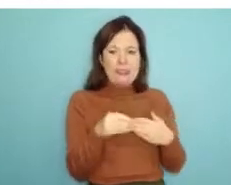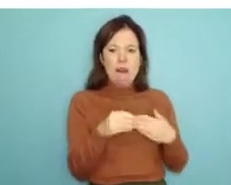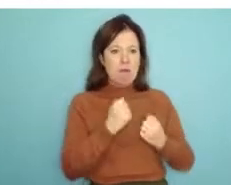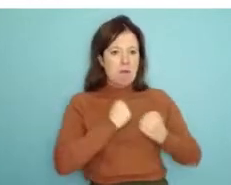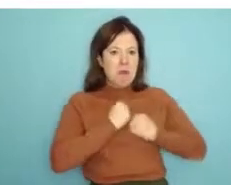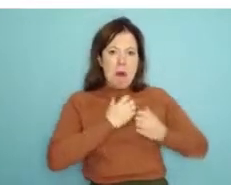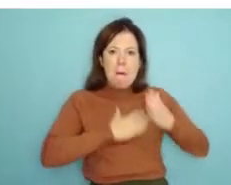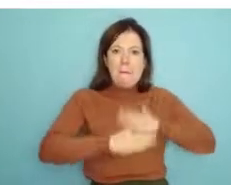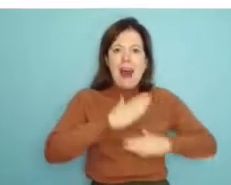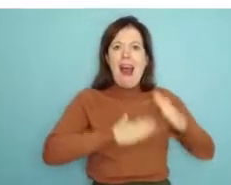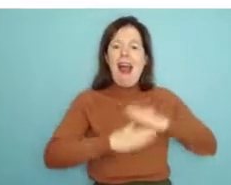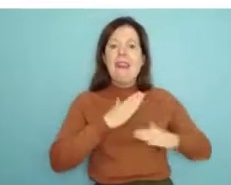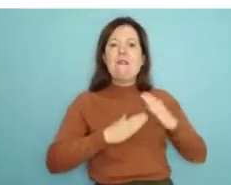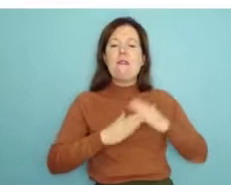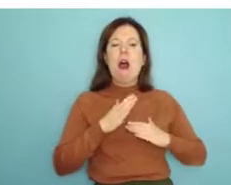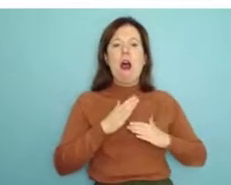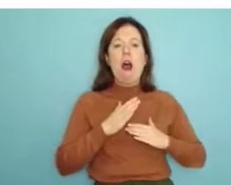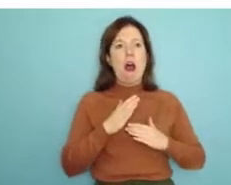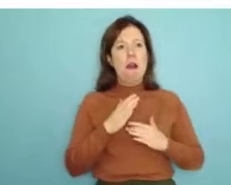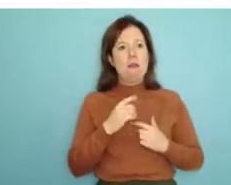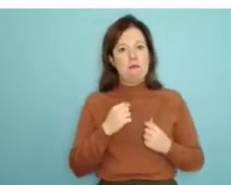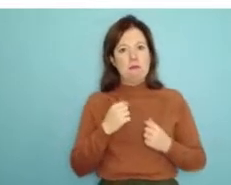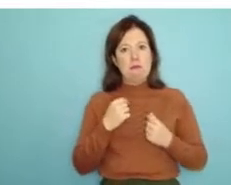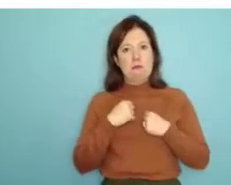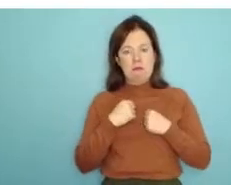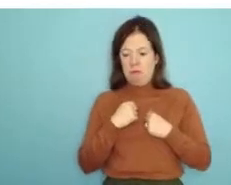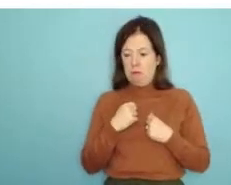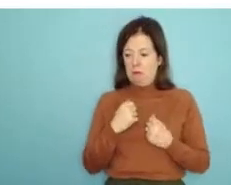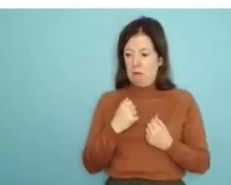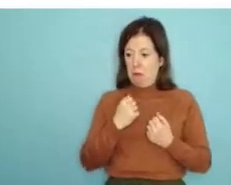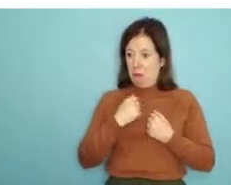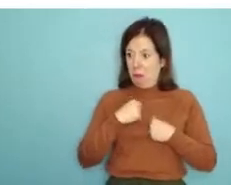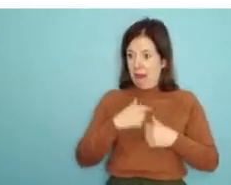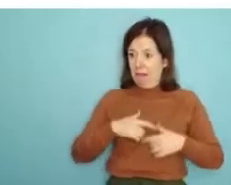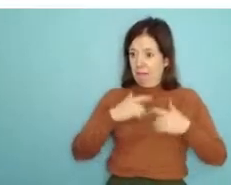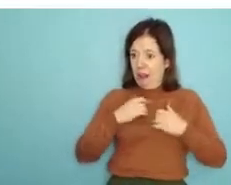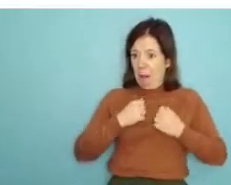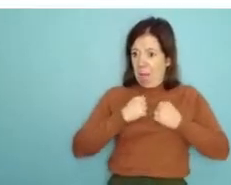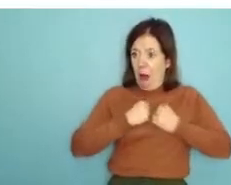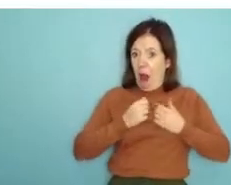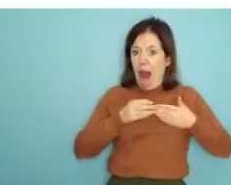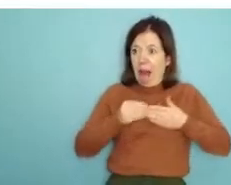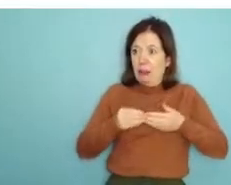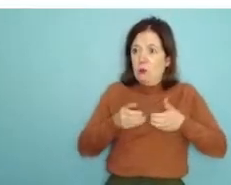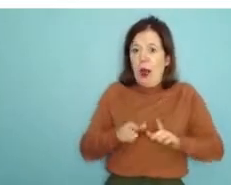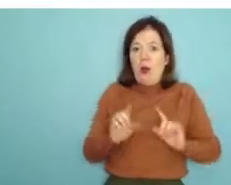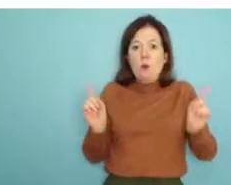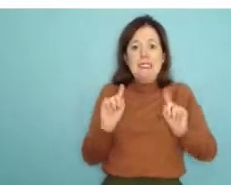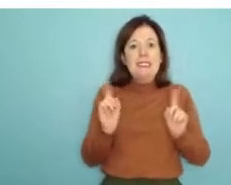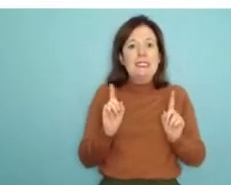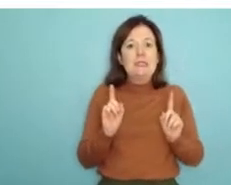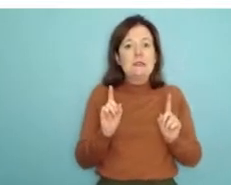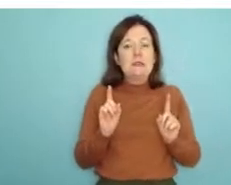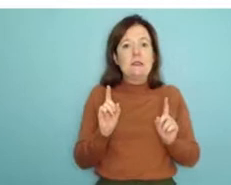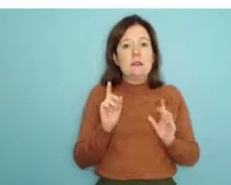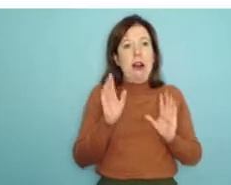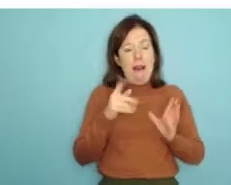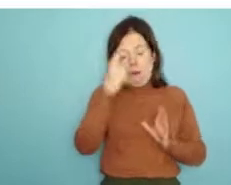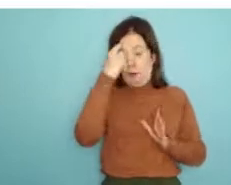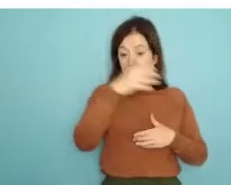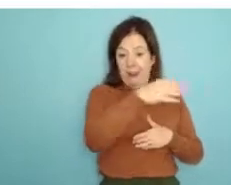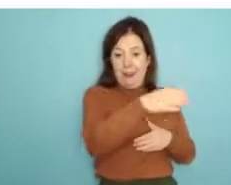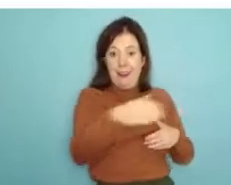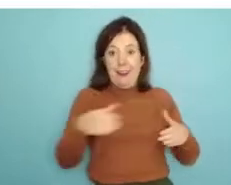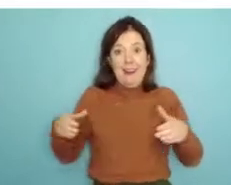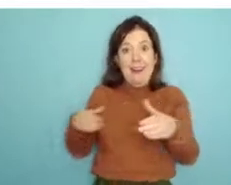and how we feel about that. And this idea of what it's like to be on the receiving end of me is really key in